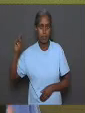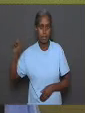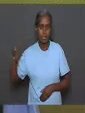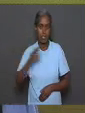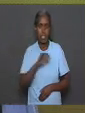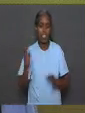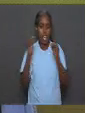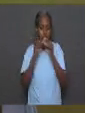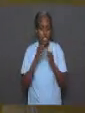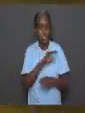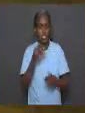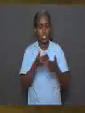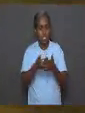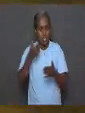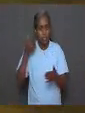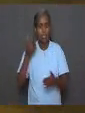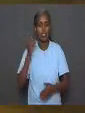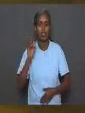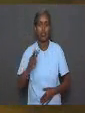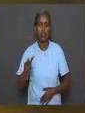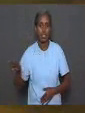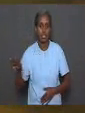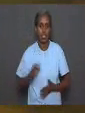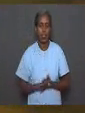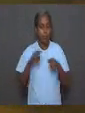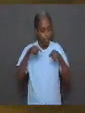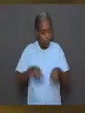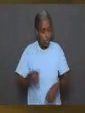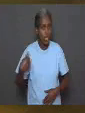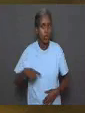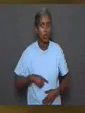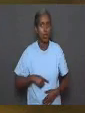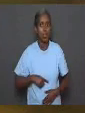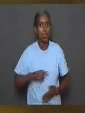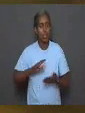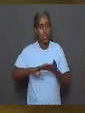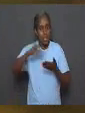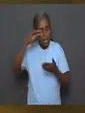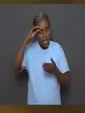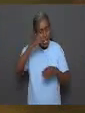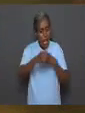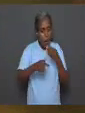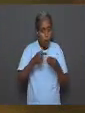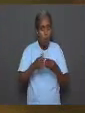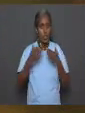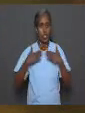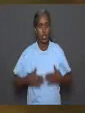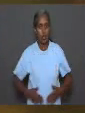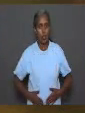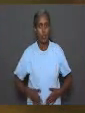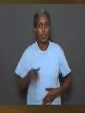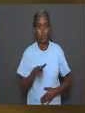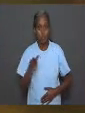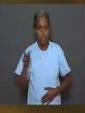of vectors. Today, we are going to learn about the components of